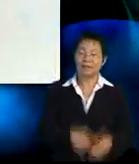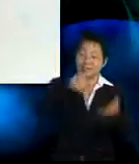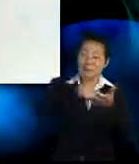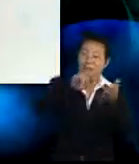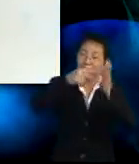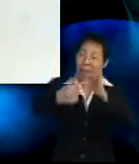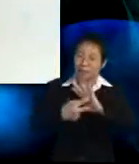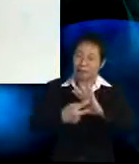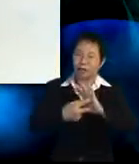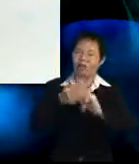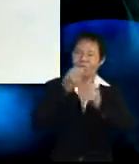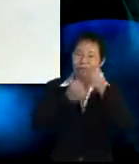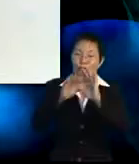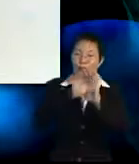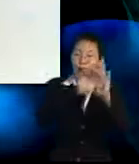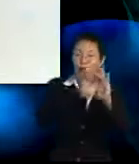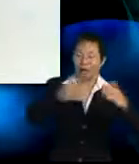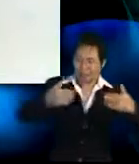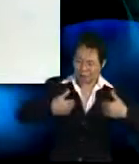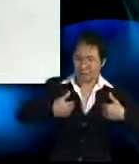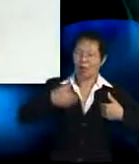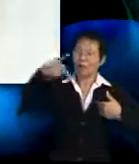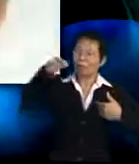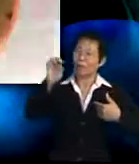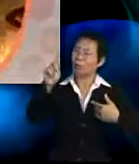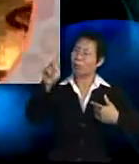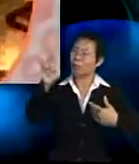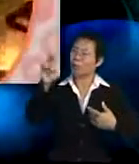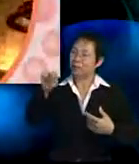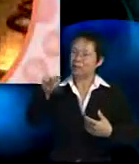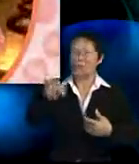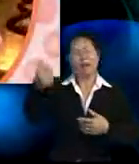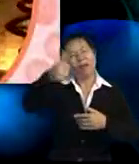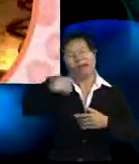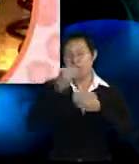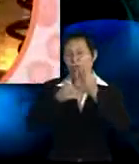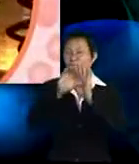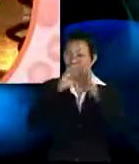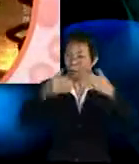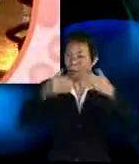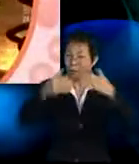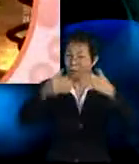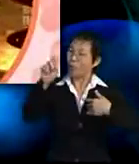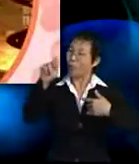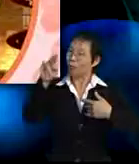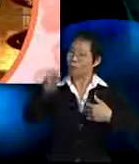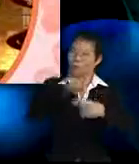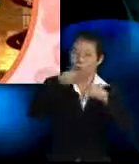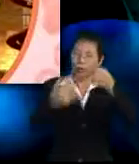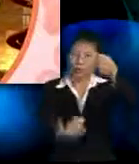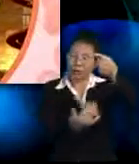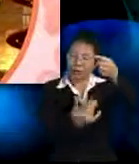This means that the food sample contains protein. Any food sample that contains protein, when